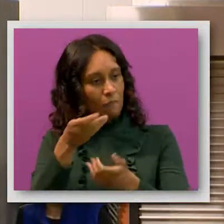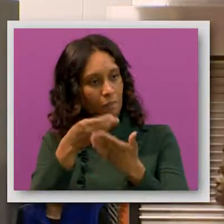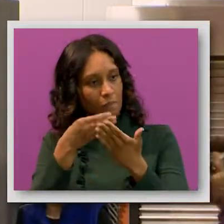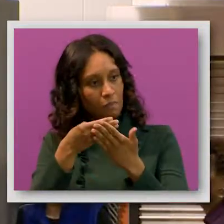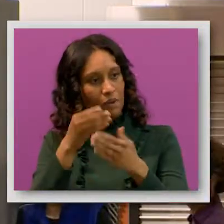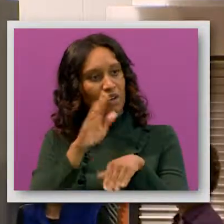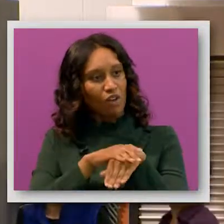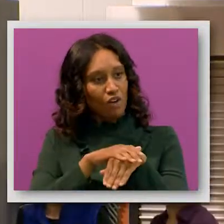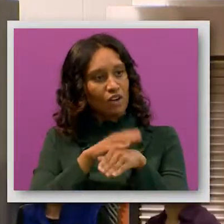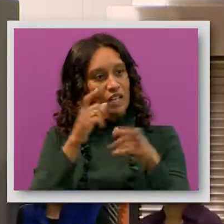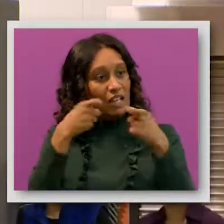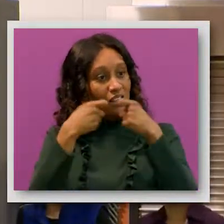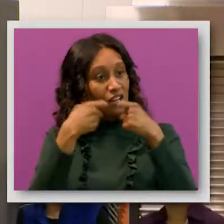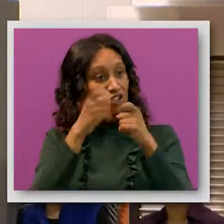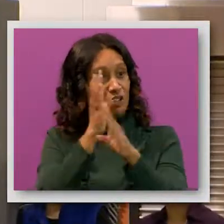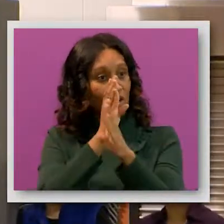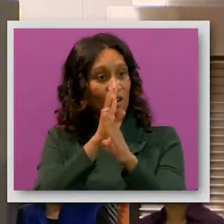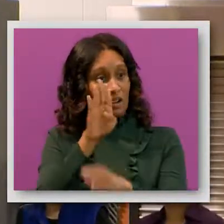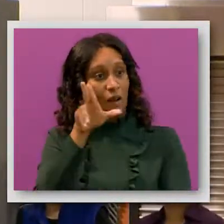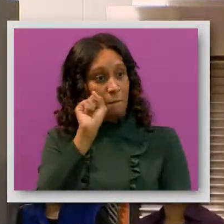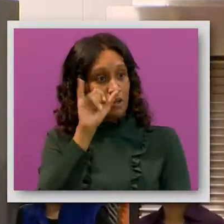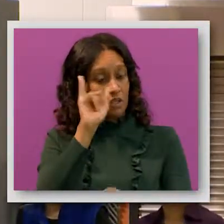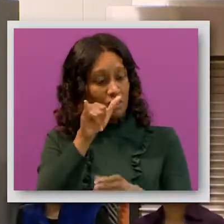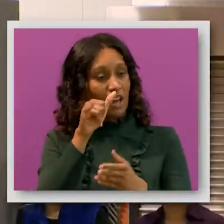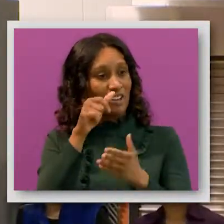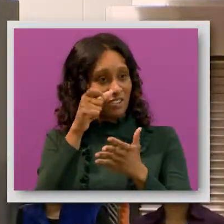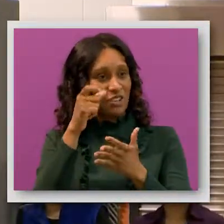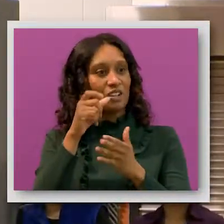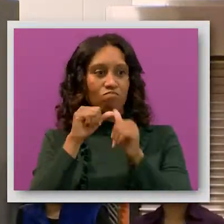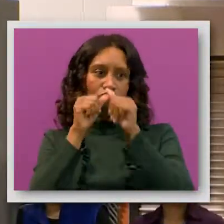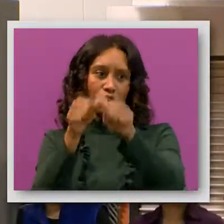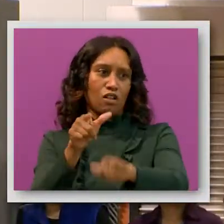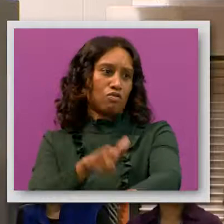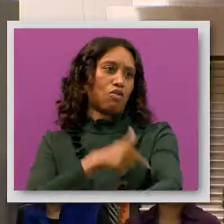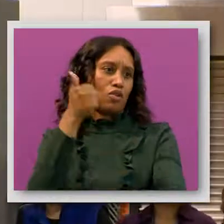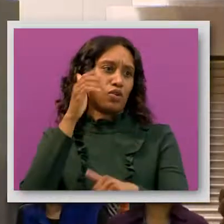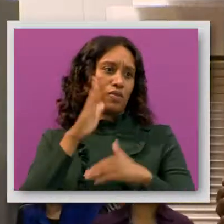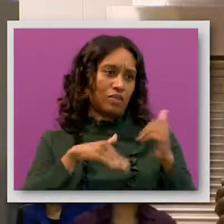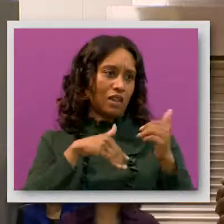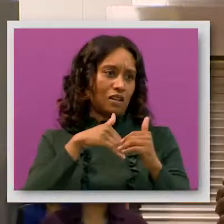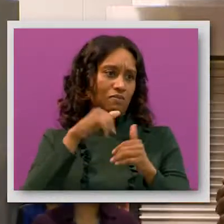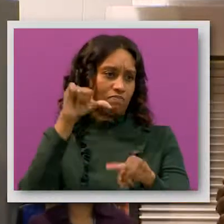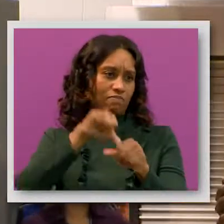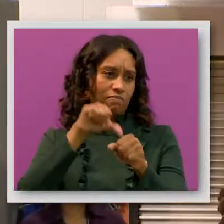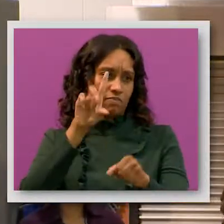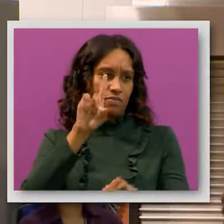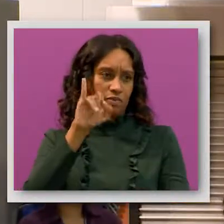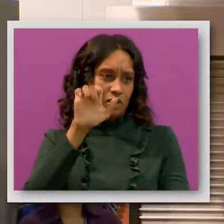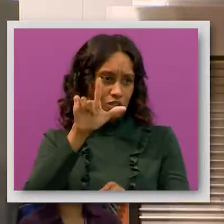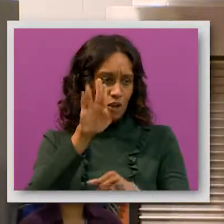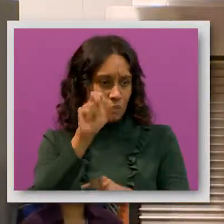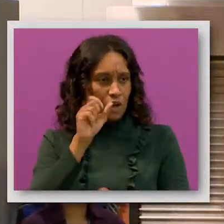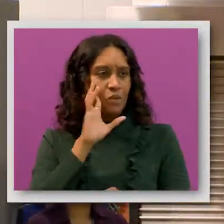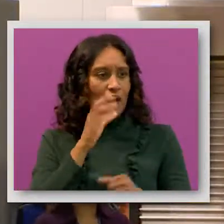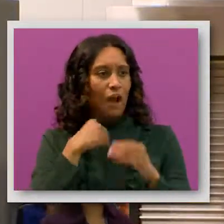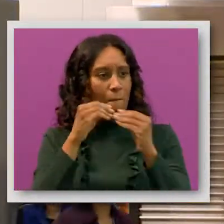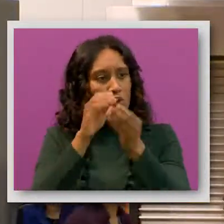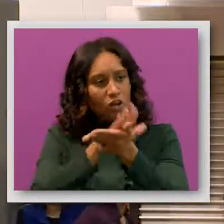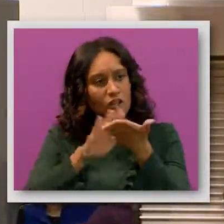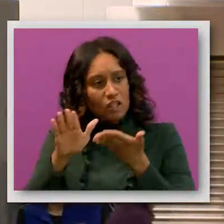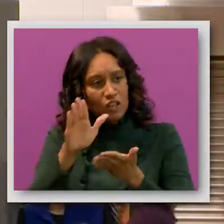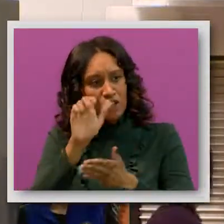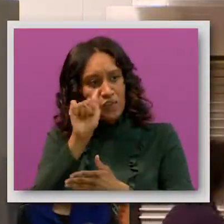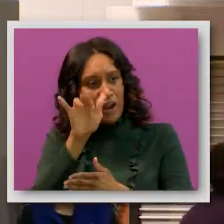electric buses, which last almost 3 times as long as diesel buses and produce cleaner air so that our kids